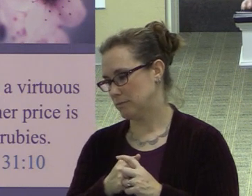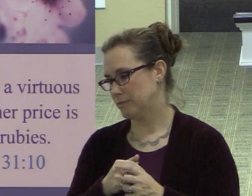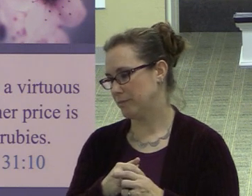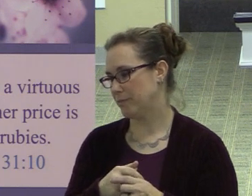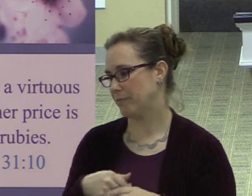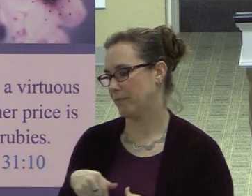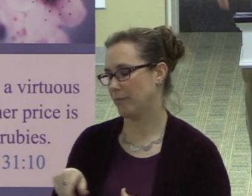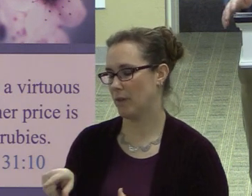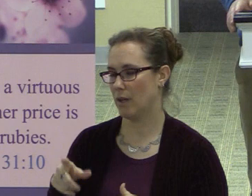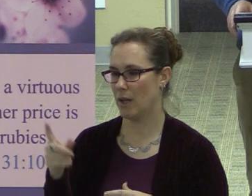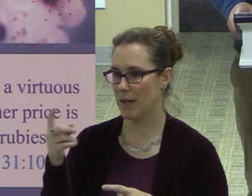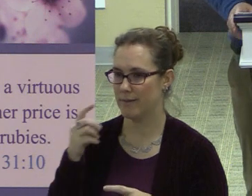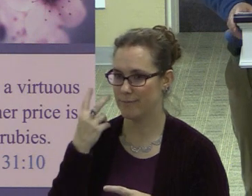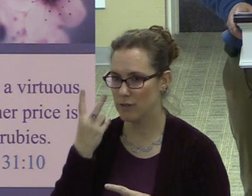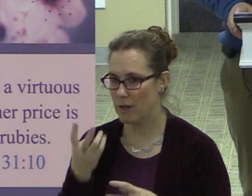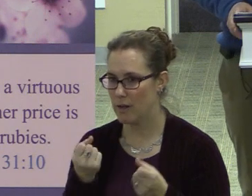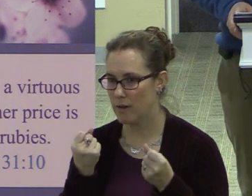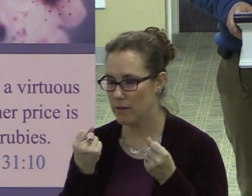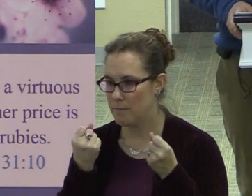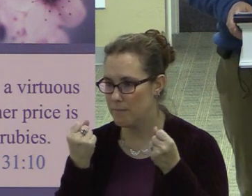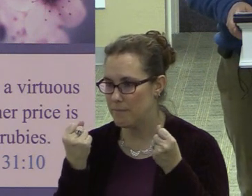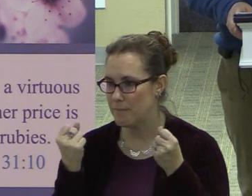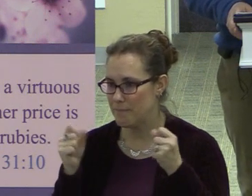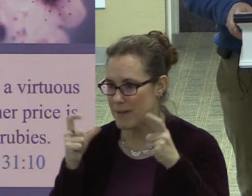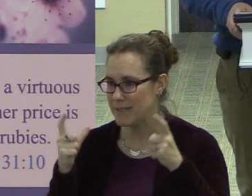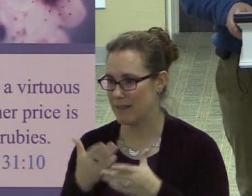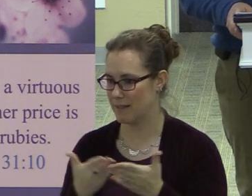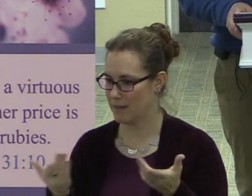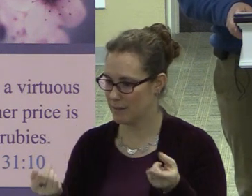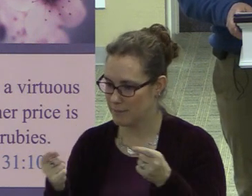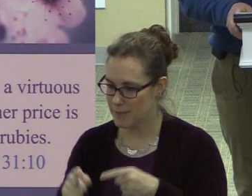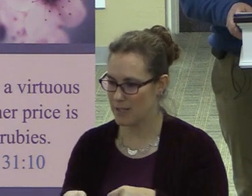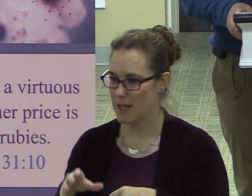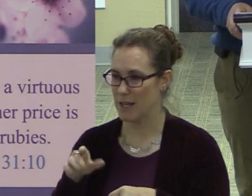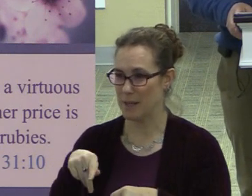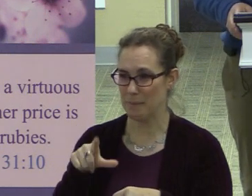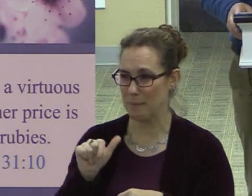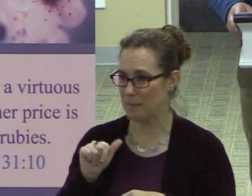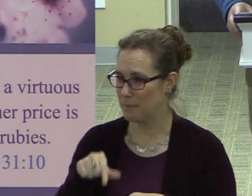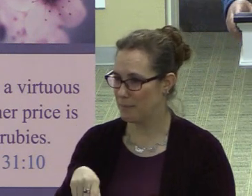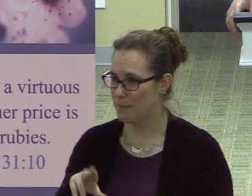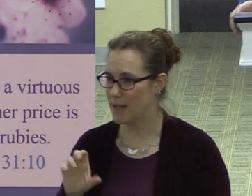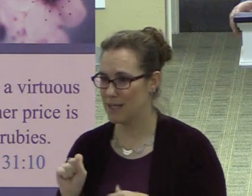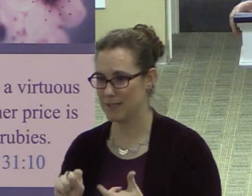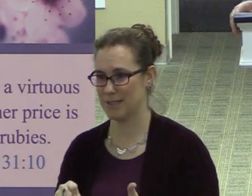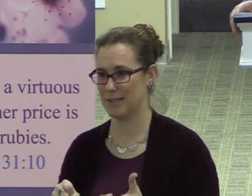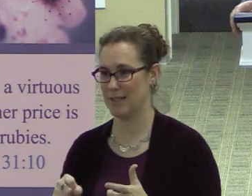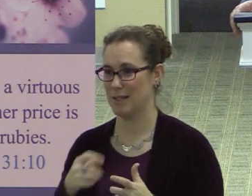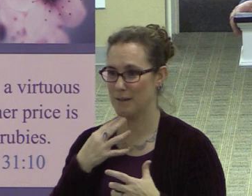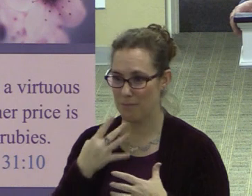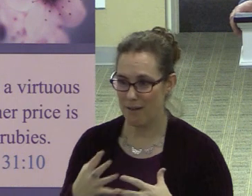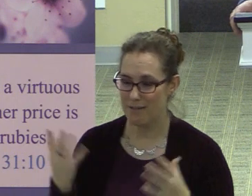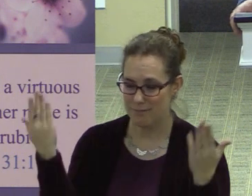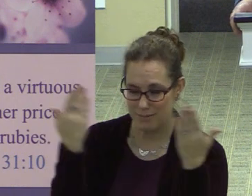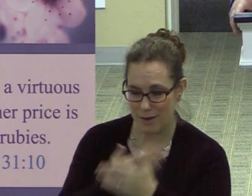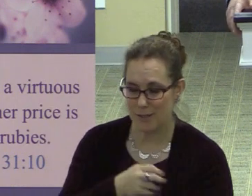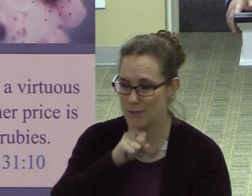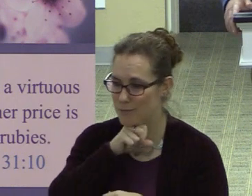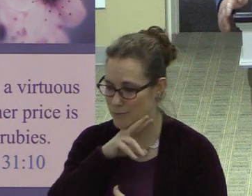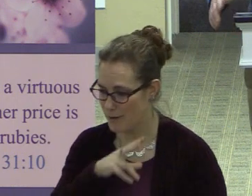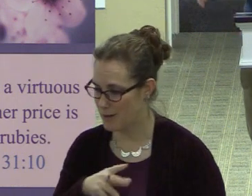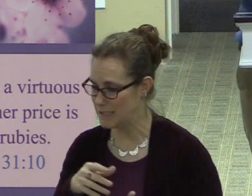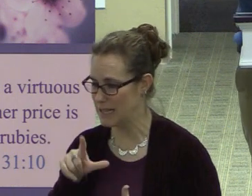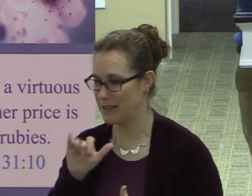They witnessed amazing things taking place. All the plagues from the blood, the darkness, the frogs,